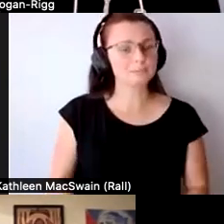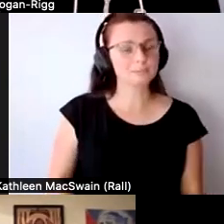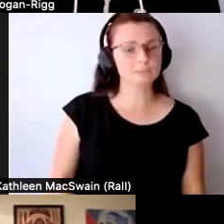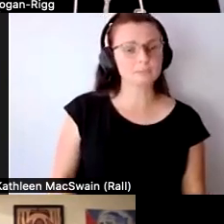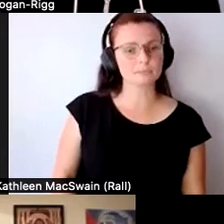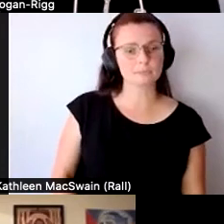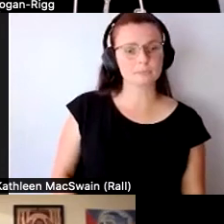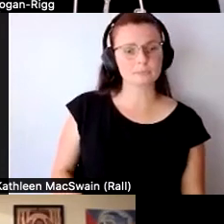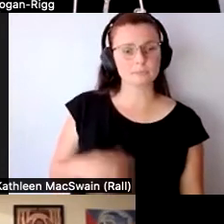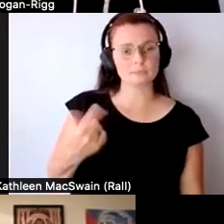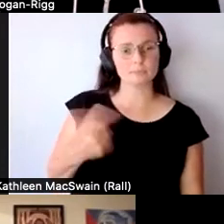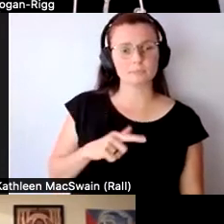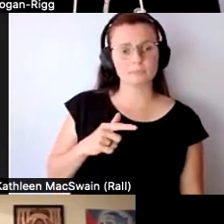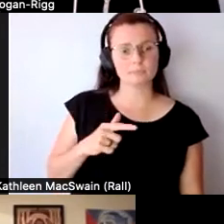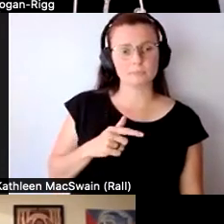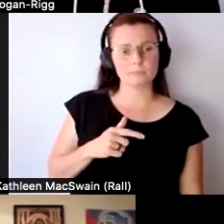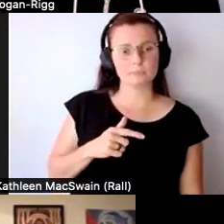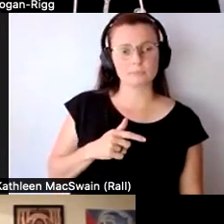Thank you.